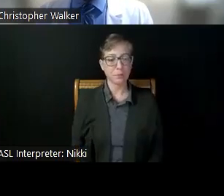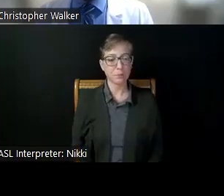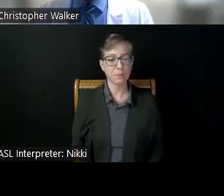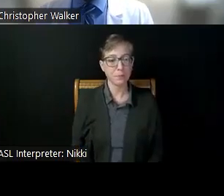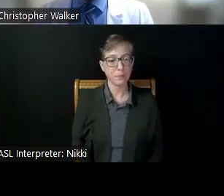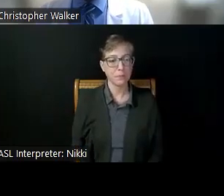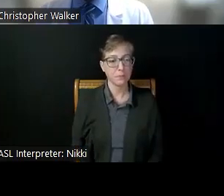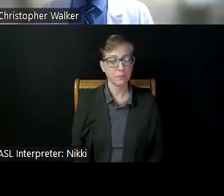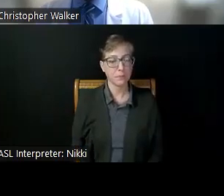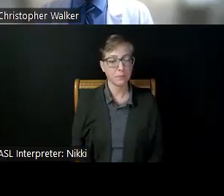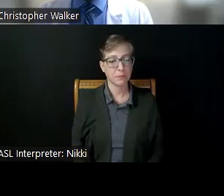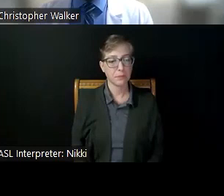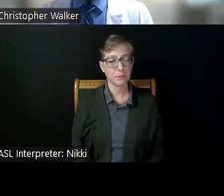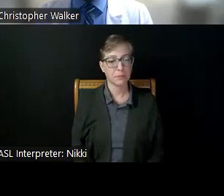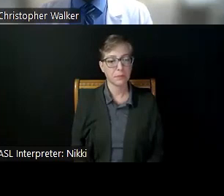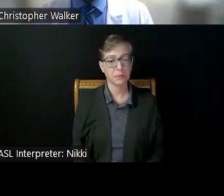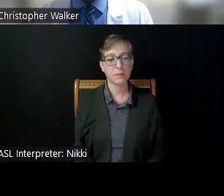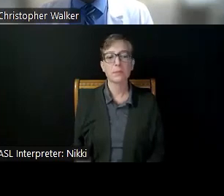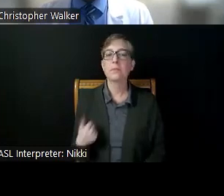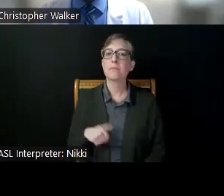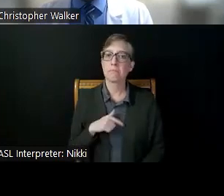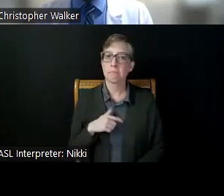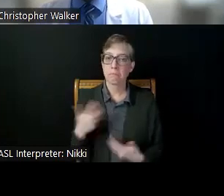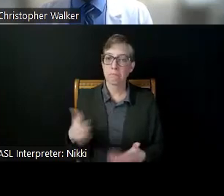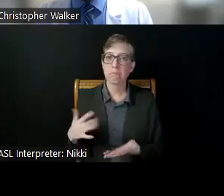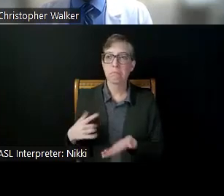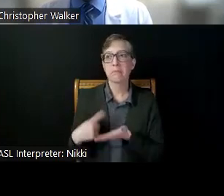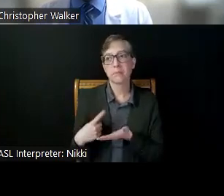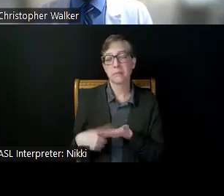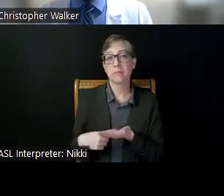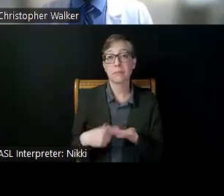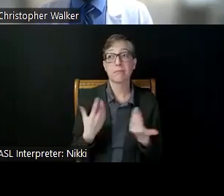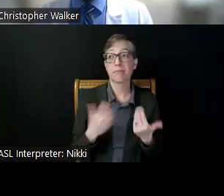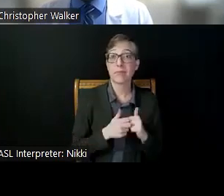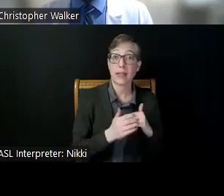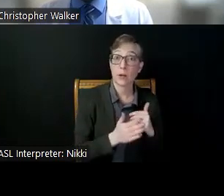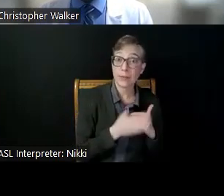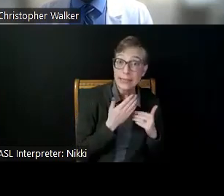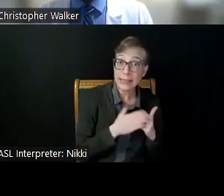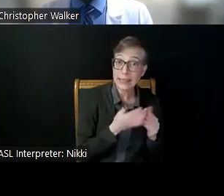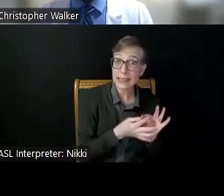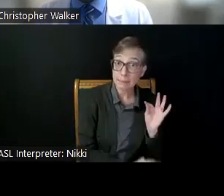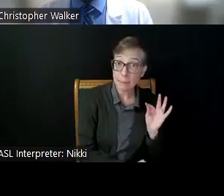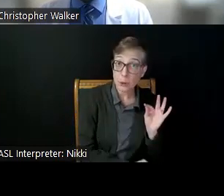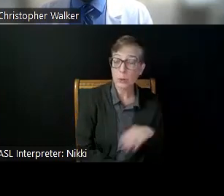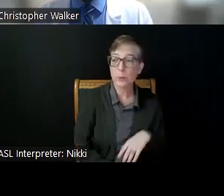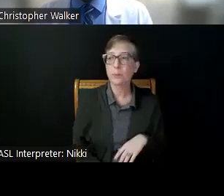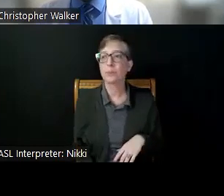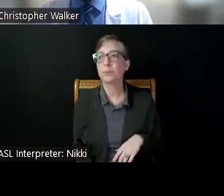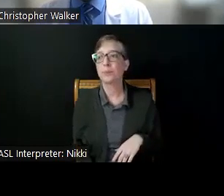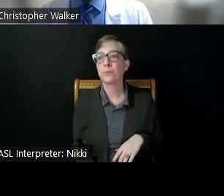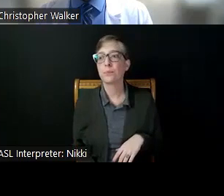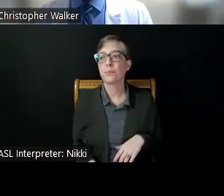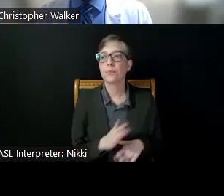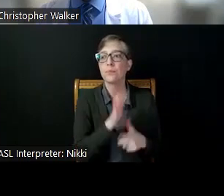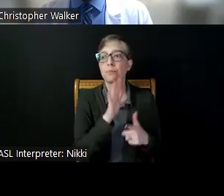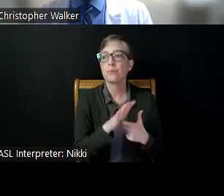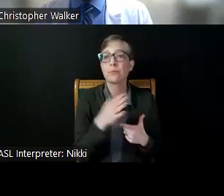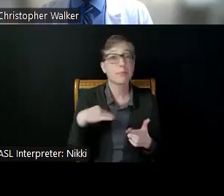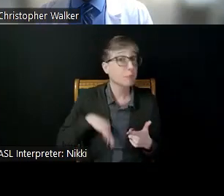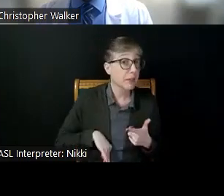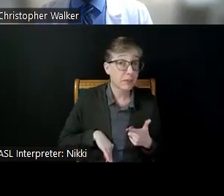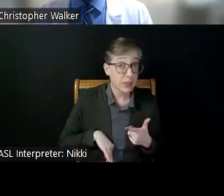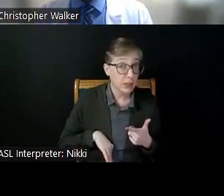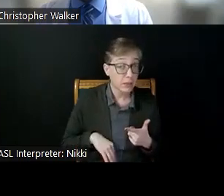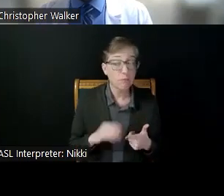So we've talked about the convenience, we've talked about the benefits. I